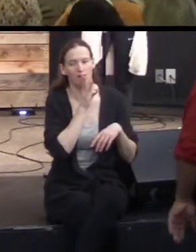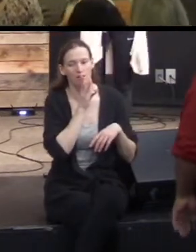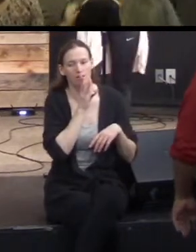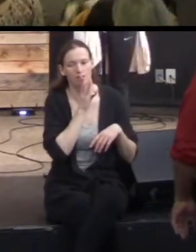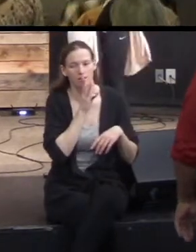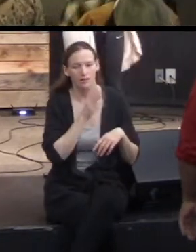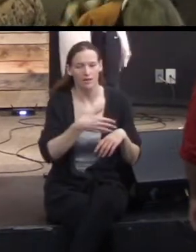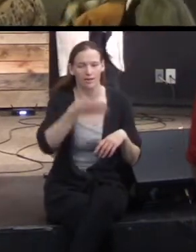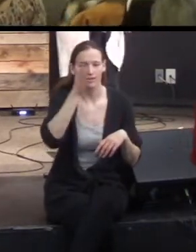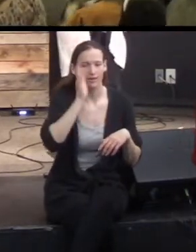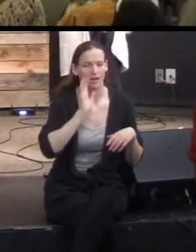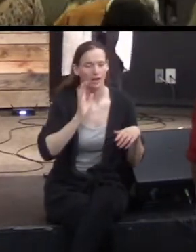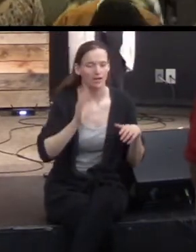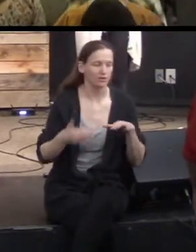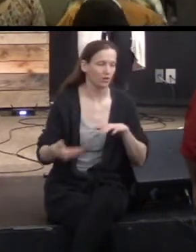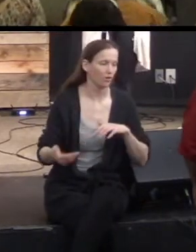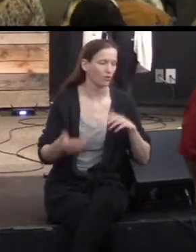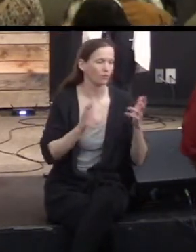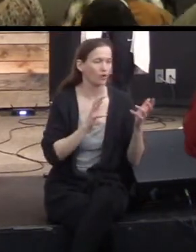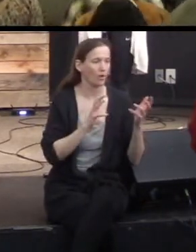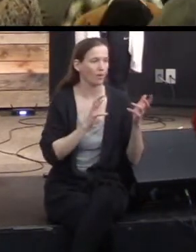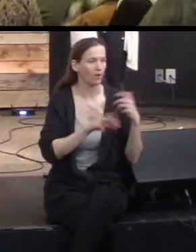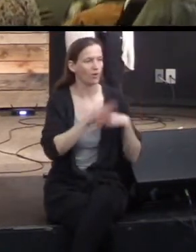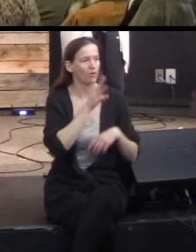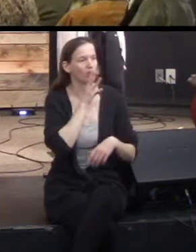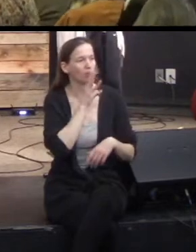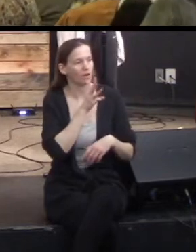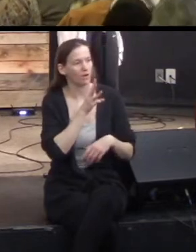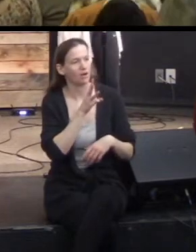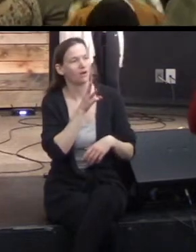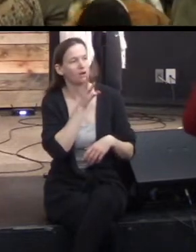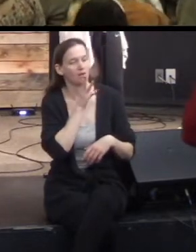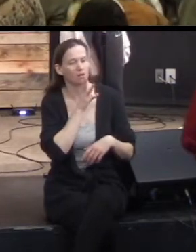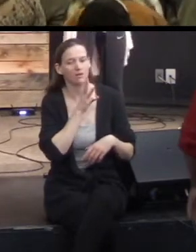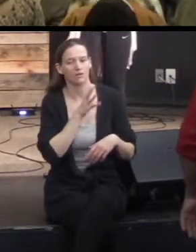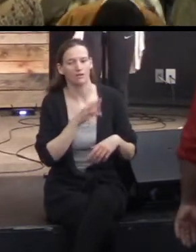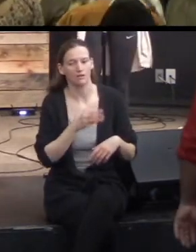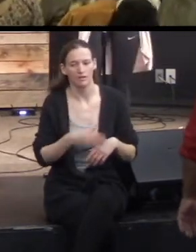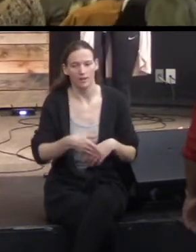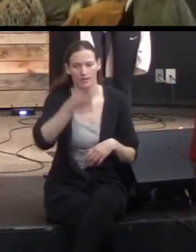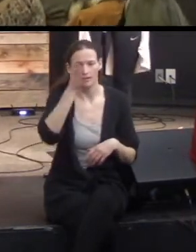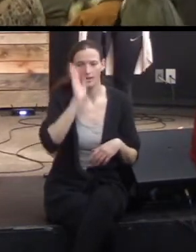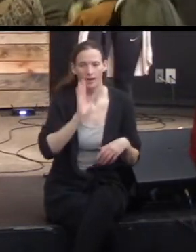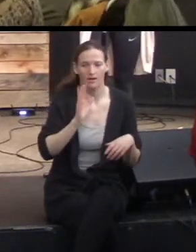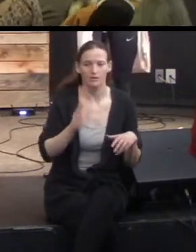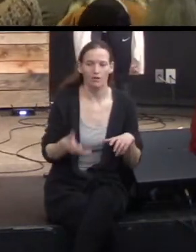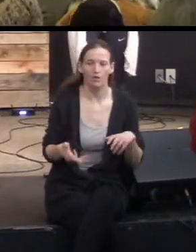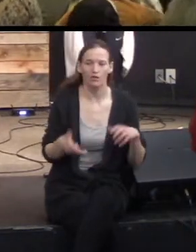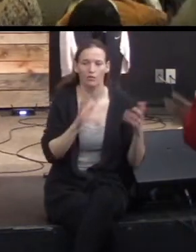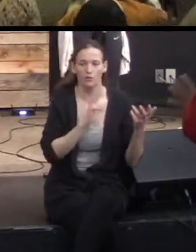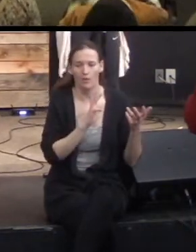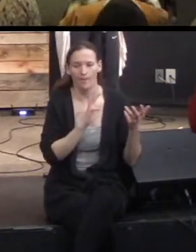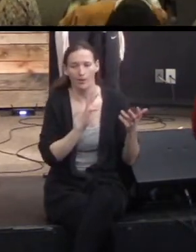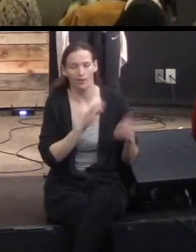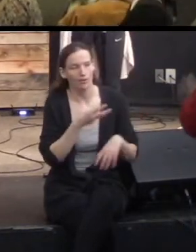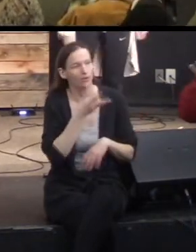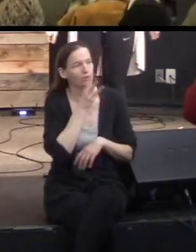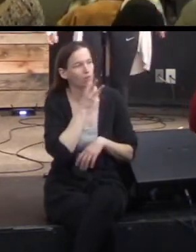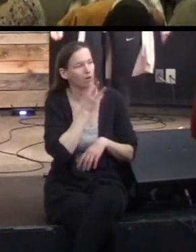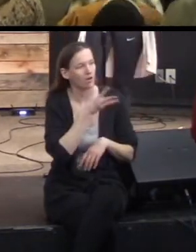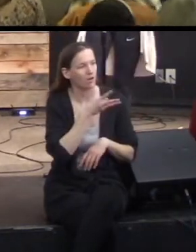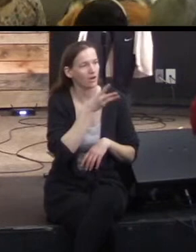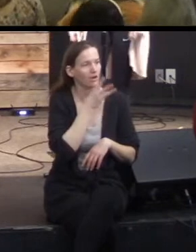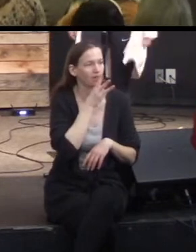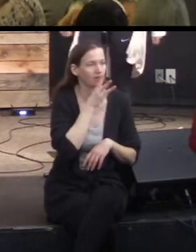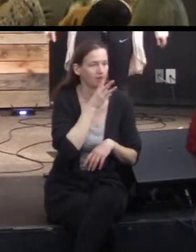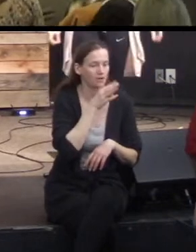water. Whoa, God's gonna trouble water. Don't you know that God's gonna trouble? You